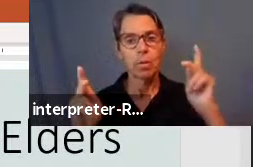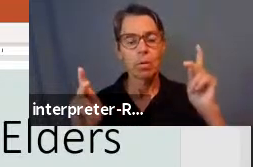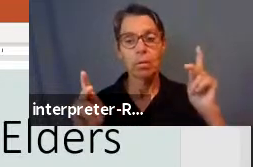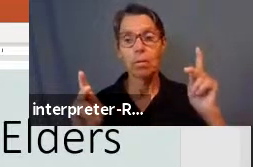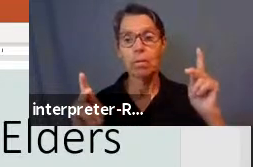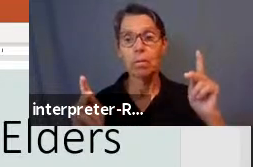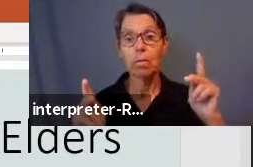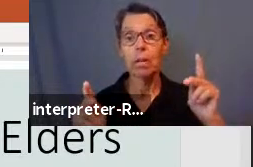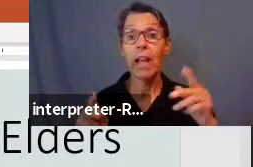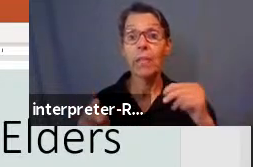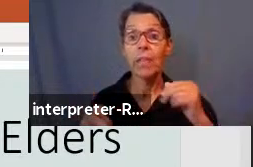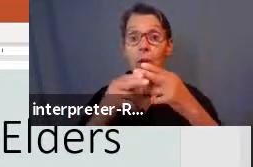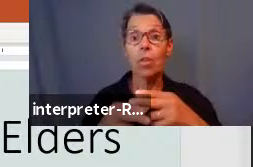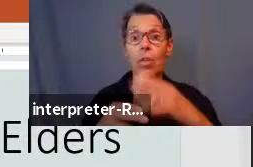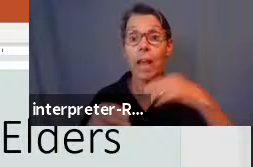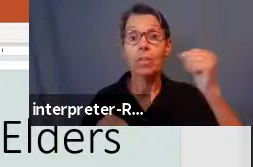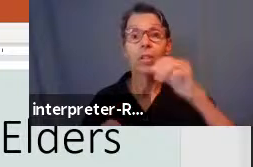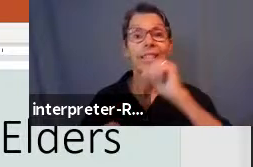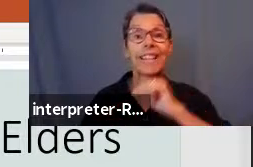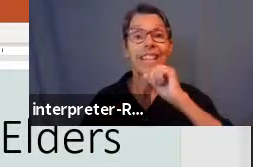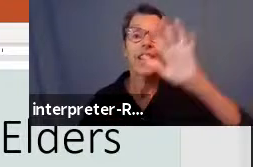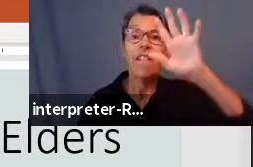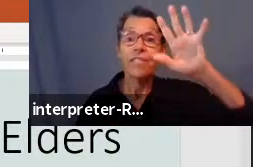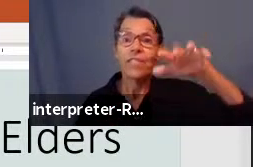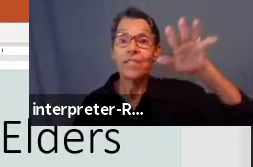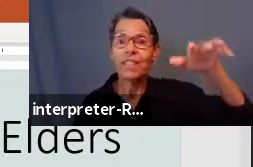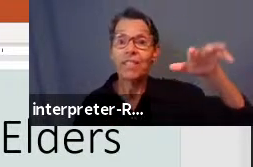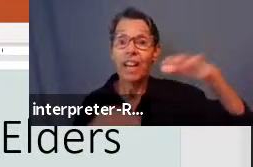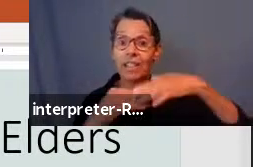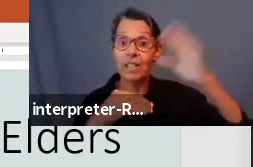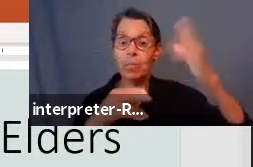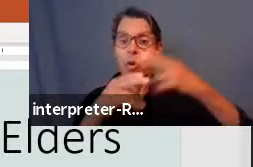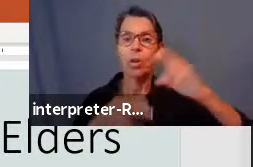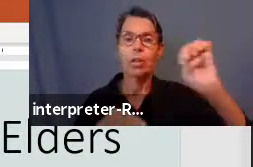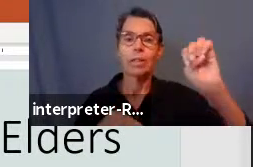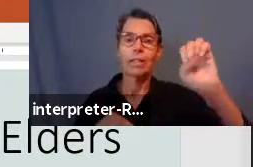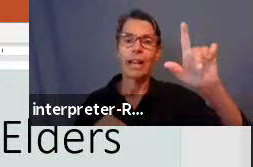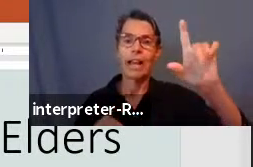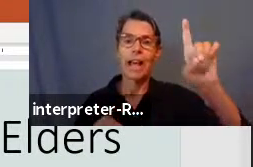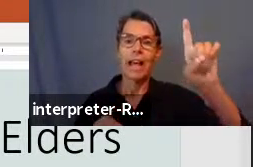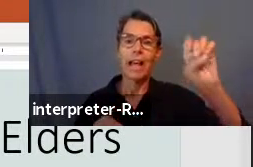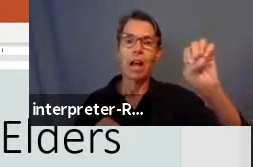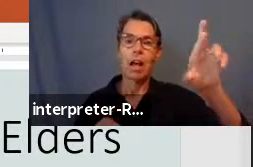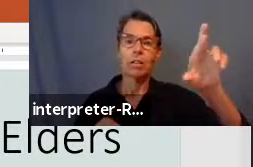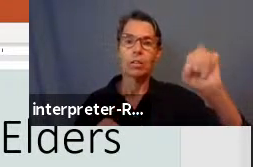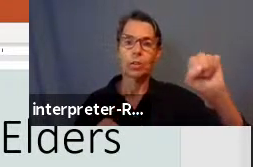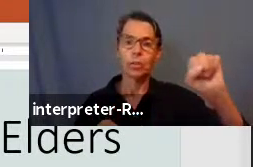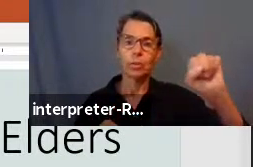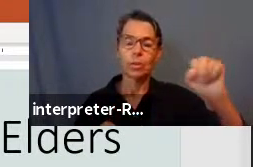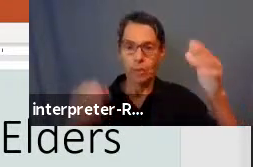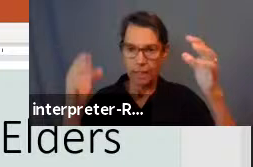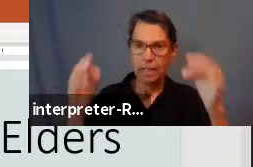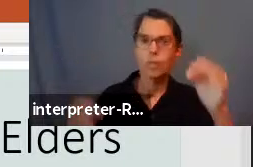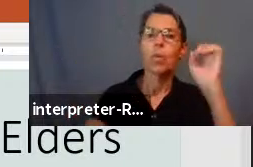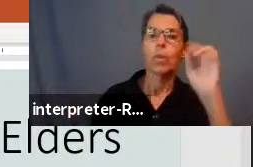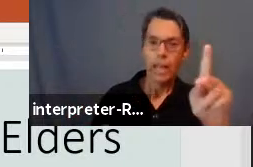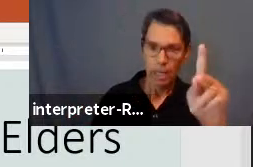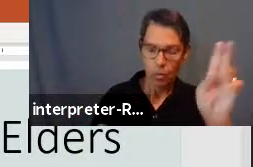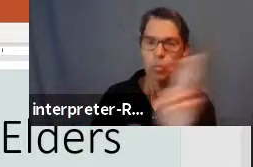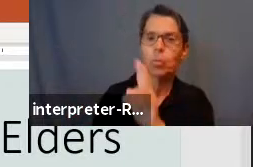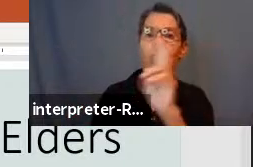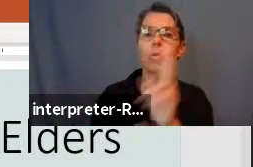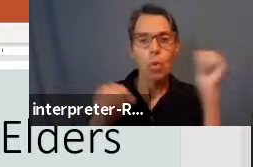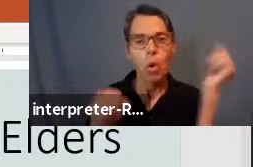at age 55 and up. So we decided we should start with all elders and not limit it to a section of elders. And